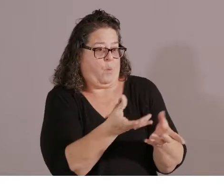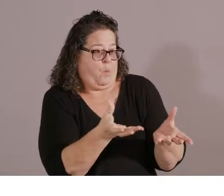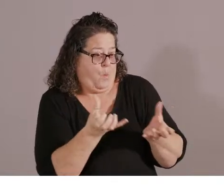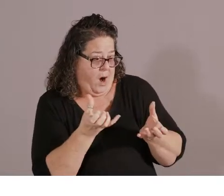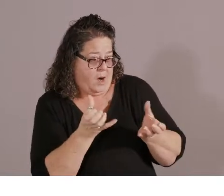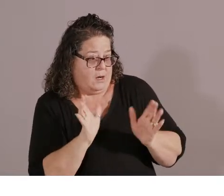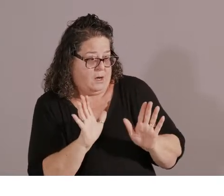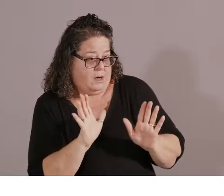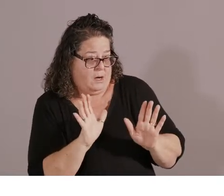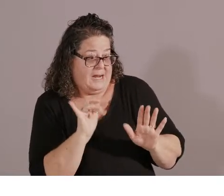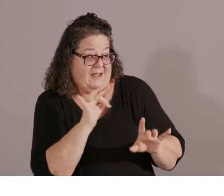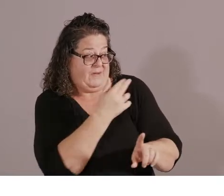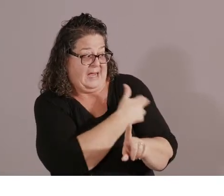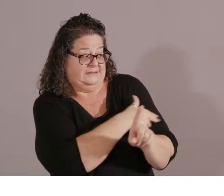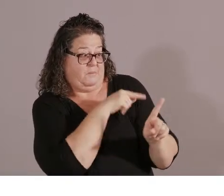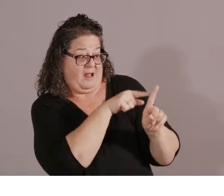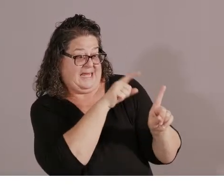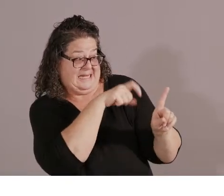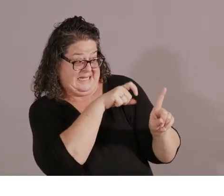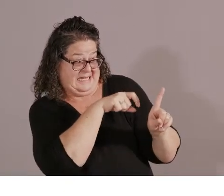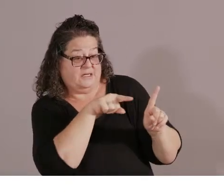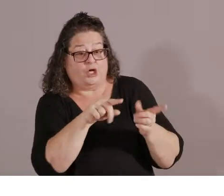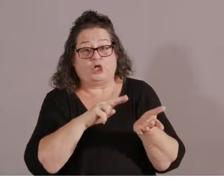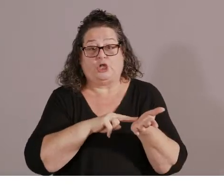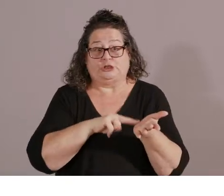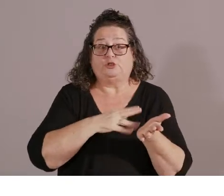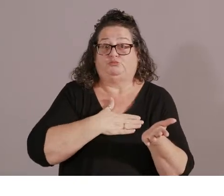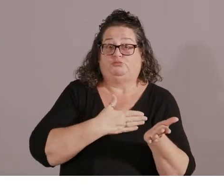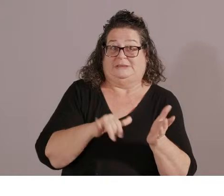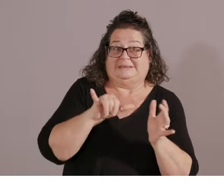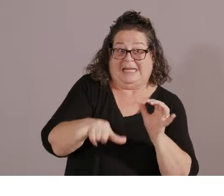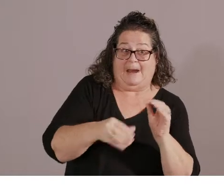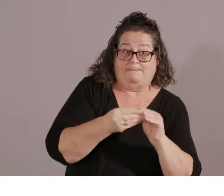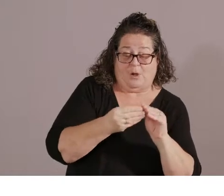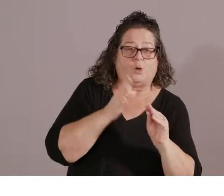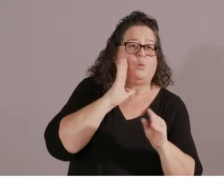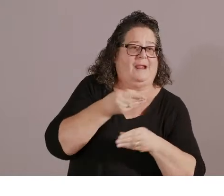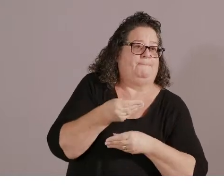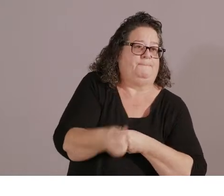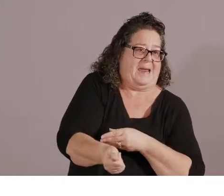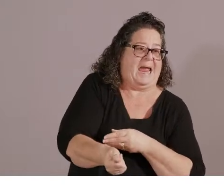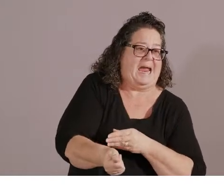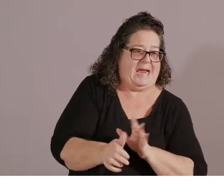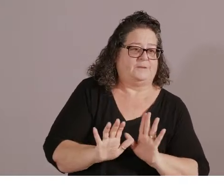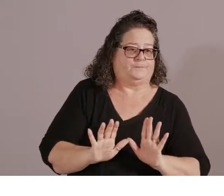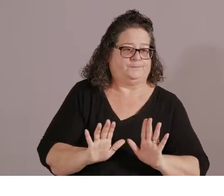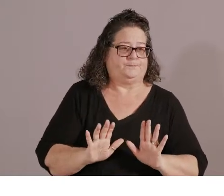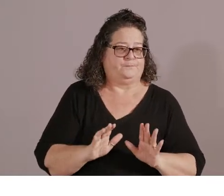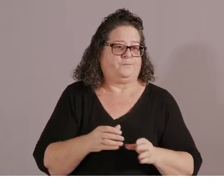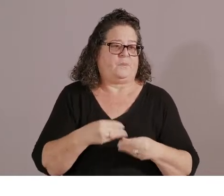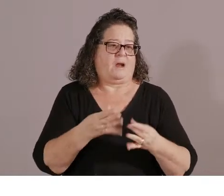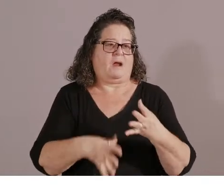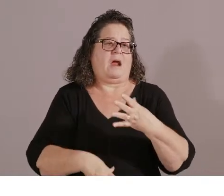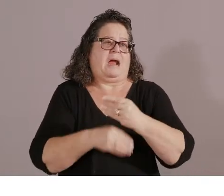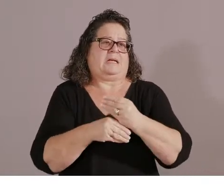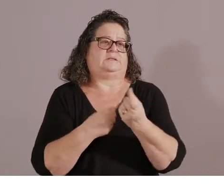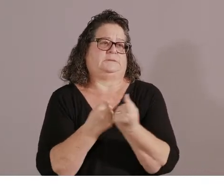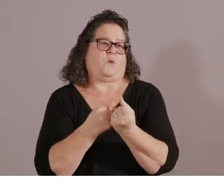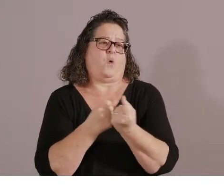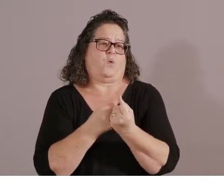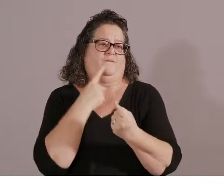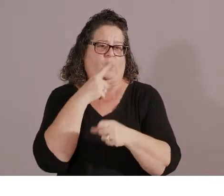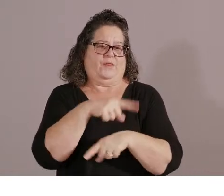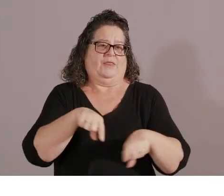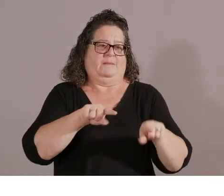assigned to would like them to stay. So that'll provide some ongoing additional supports if that traveler wants to stay